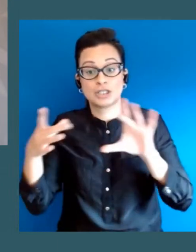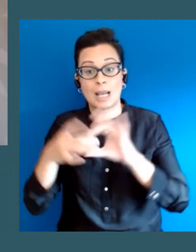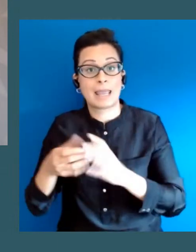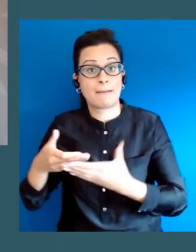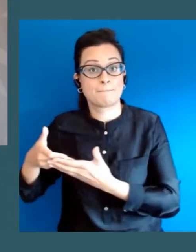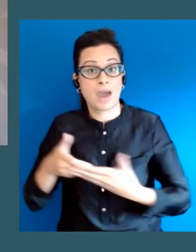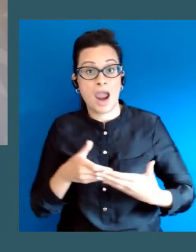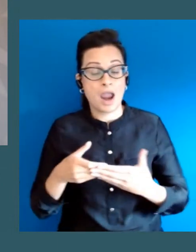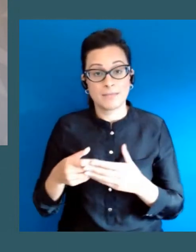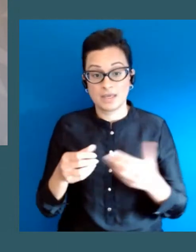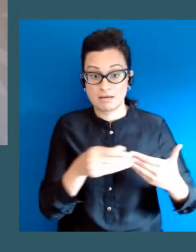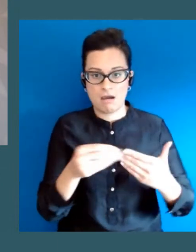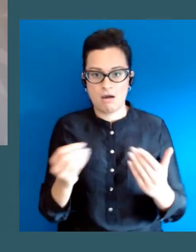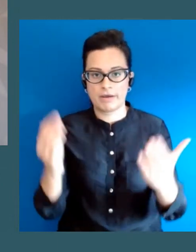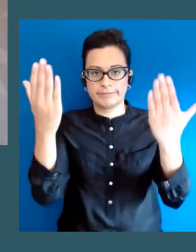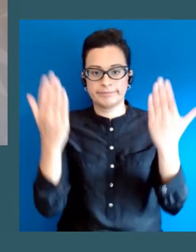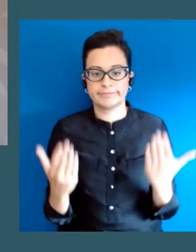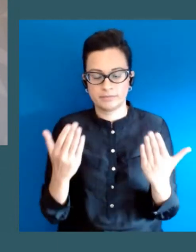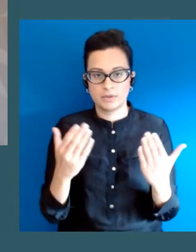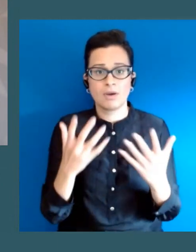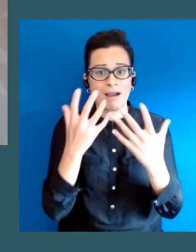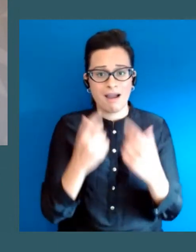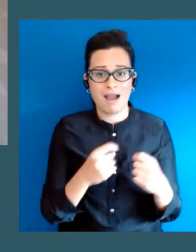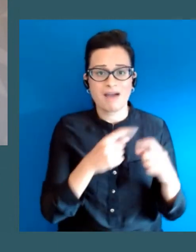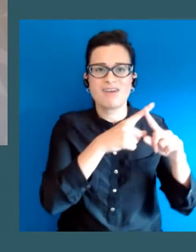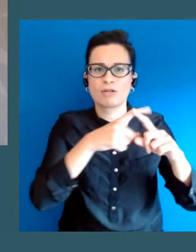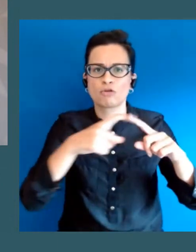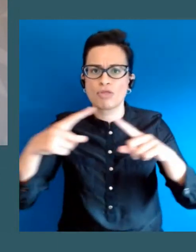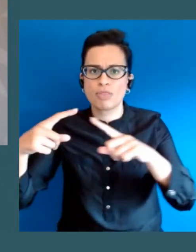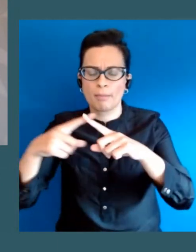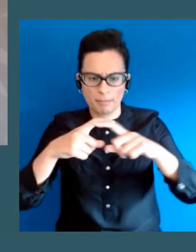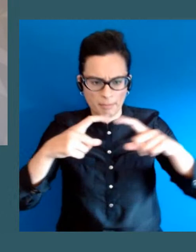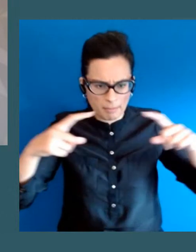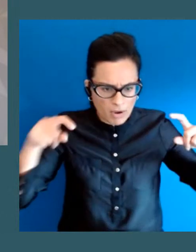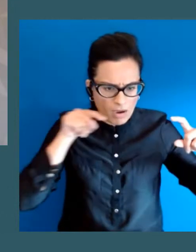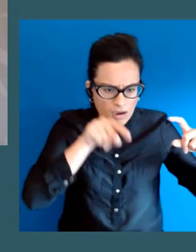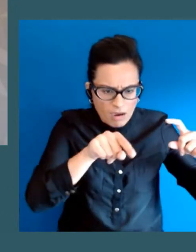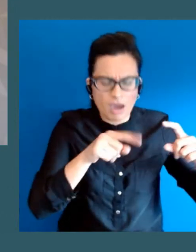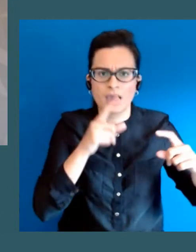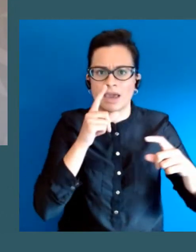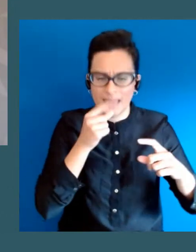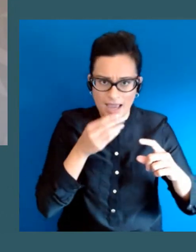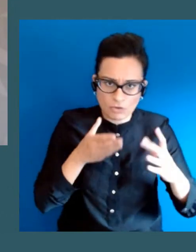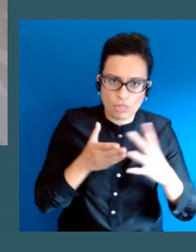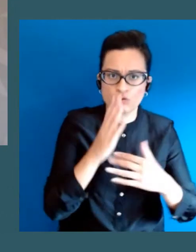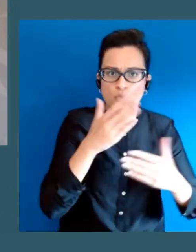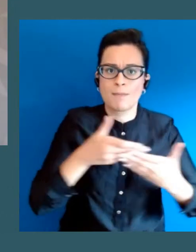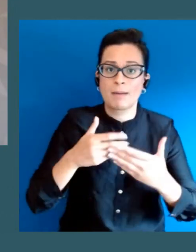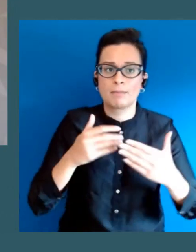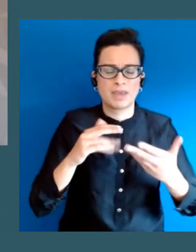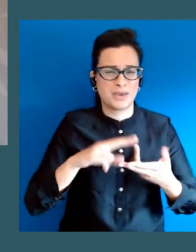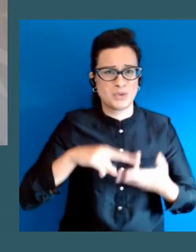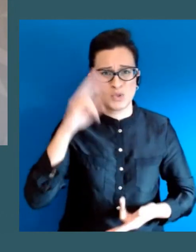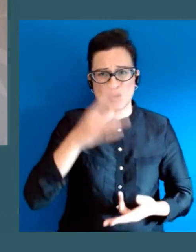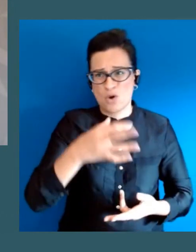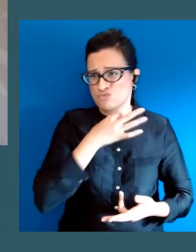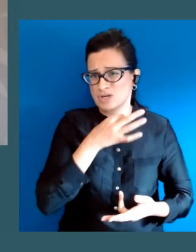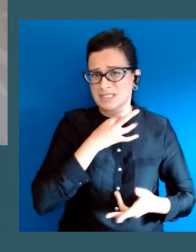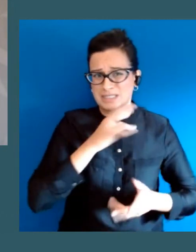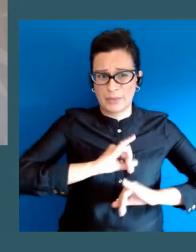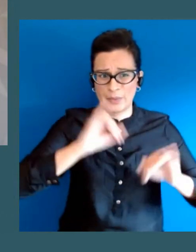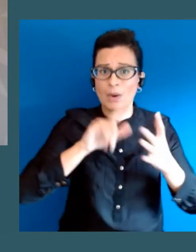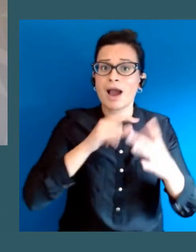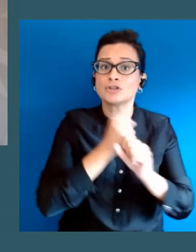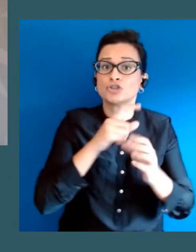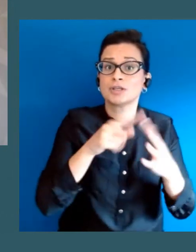just goes through, it's got algorithms in there to talk baby through, so that it will talk about the high risk who have IgE or have a food allergy already,